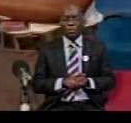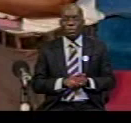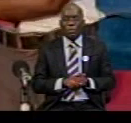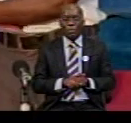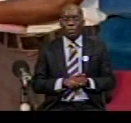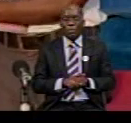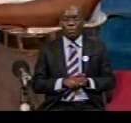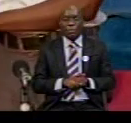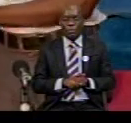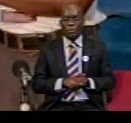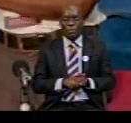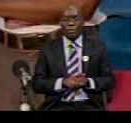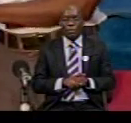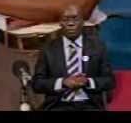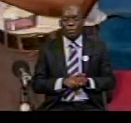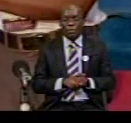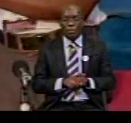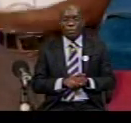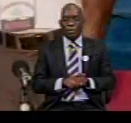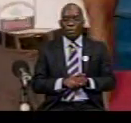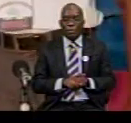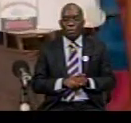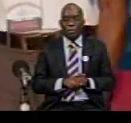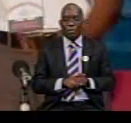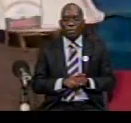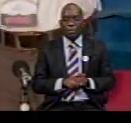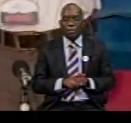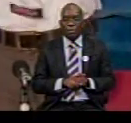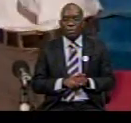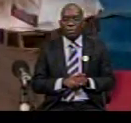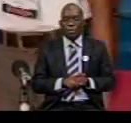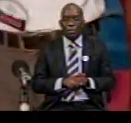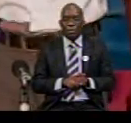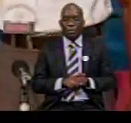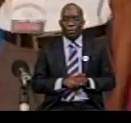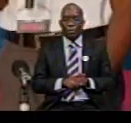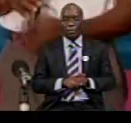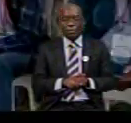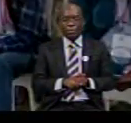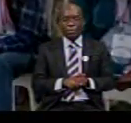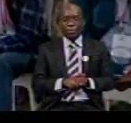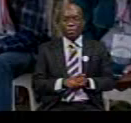time she got married. But God had taken away the reproach. Praise the Lord.